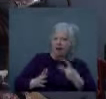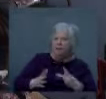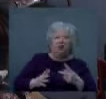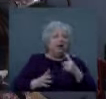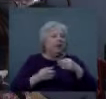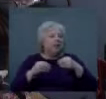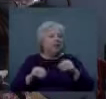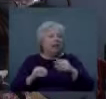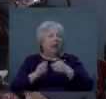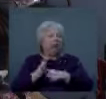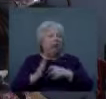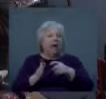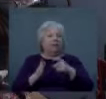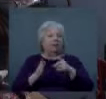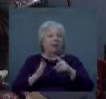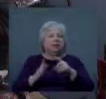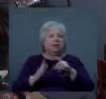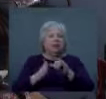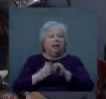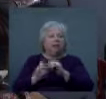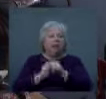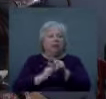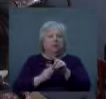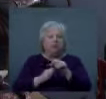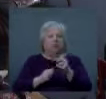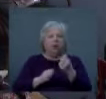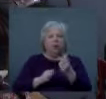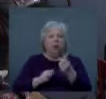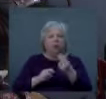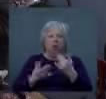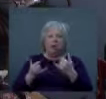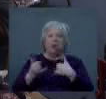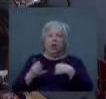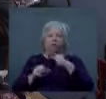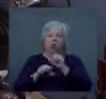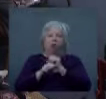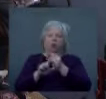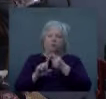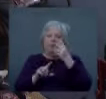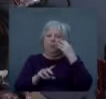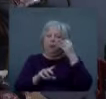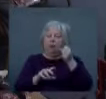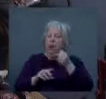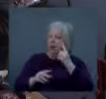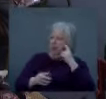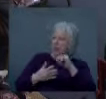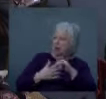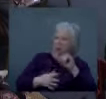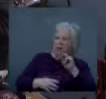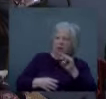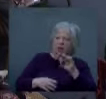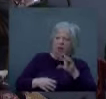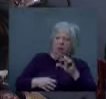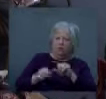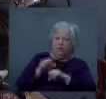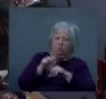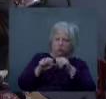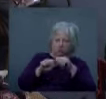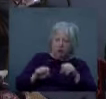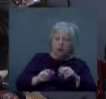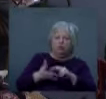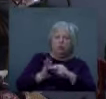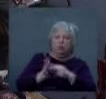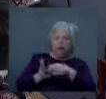tax initiative in 2012. And I'm just going from memory right now. I thought that was for infrastructure, paving roads, putting